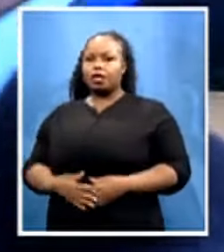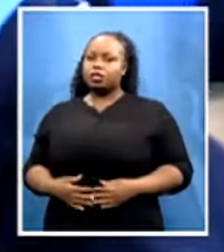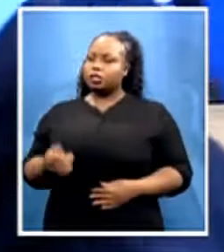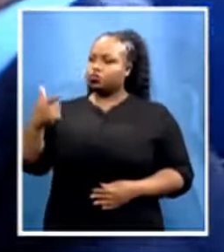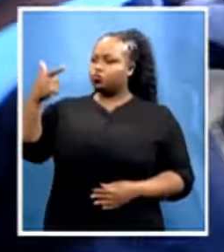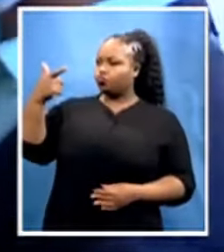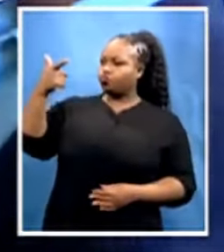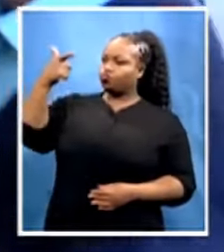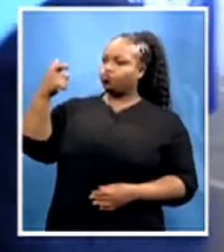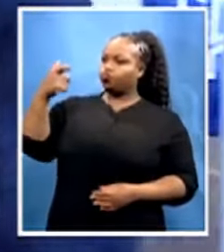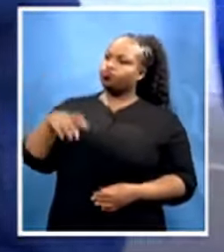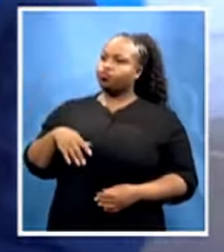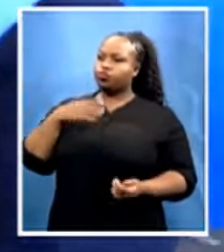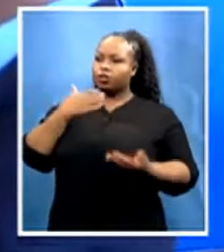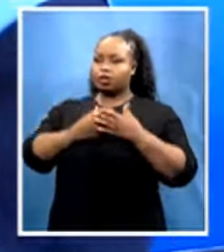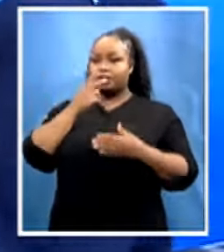let's speak to one of them here.